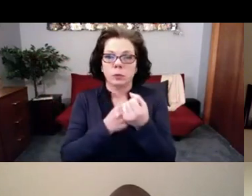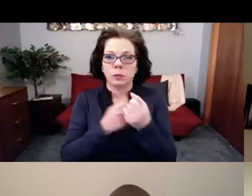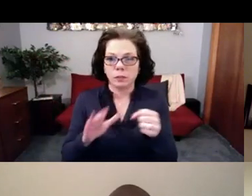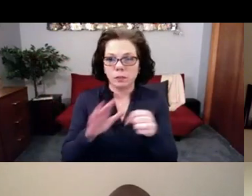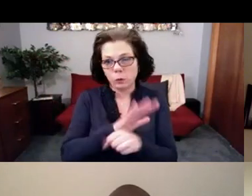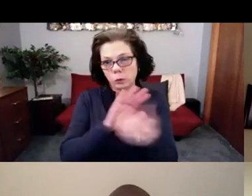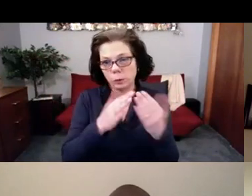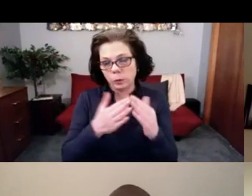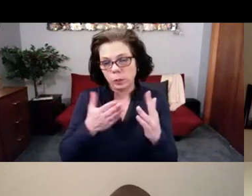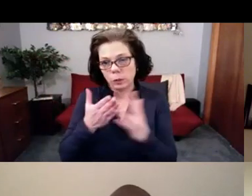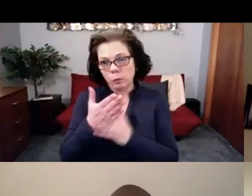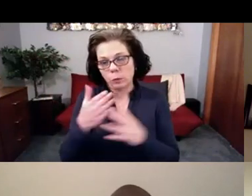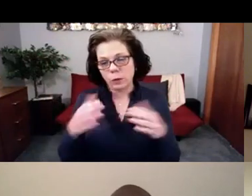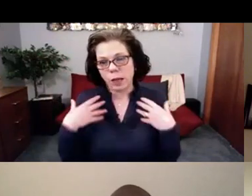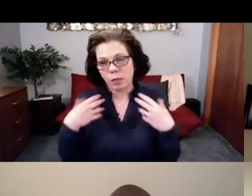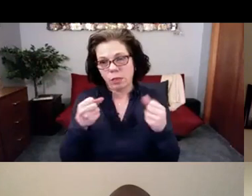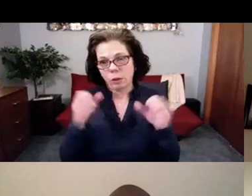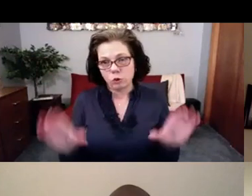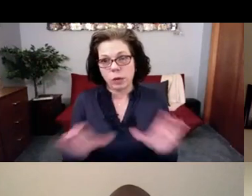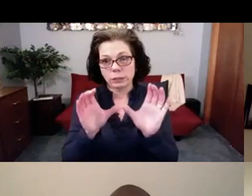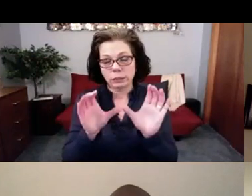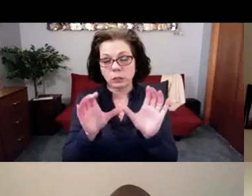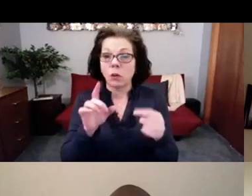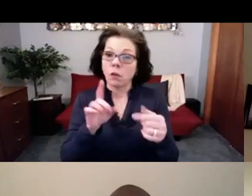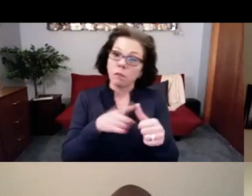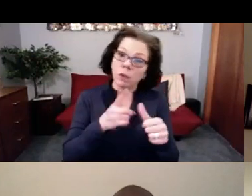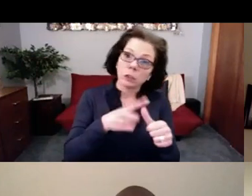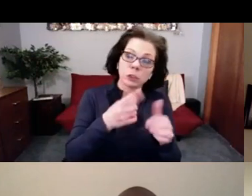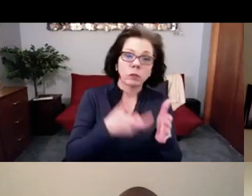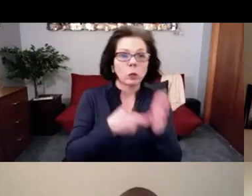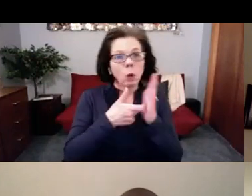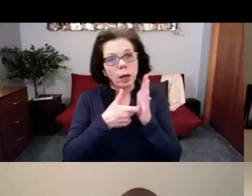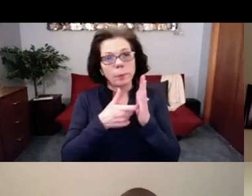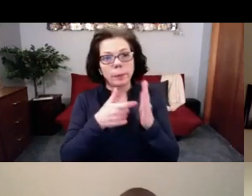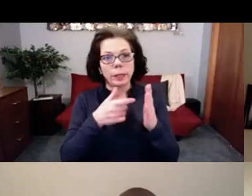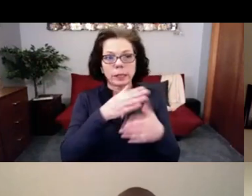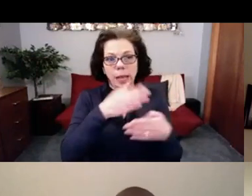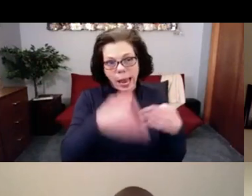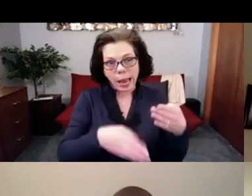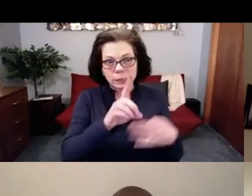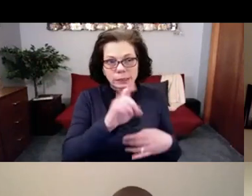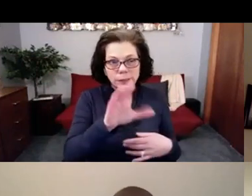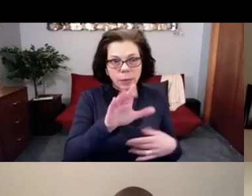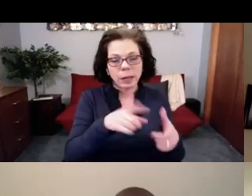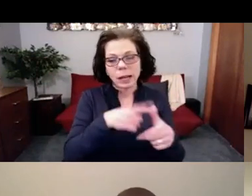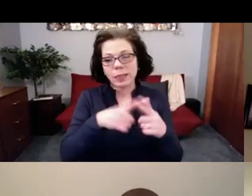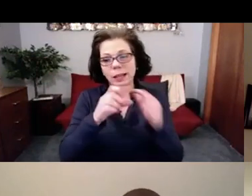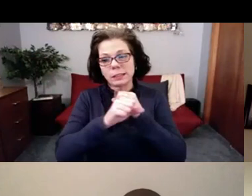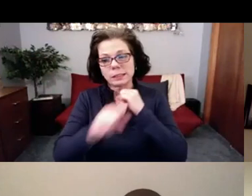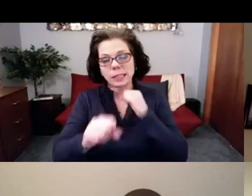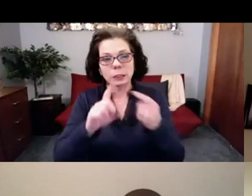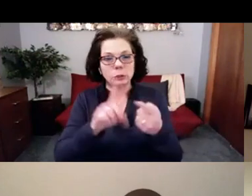health crisis. First, that requirement was the end of December. That was then extended till the end of February. That's currently what